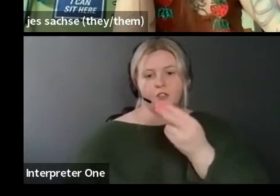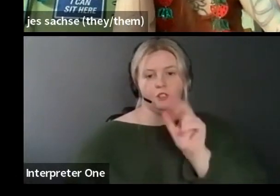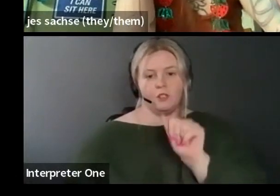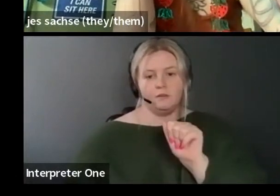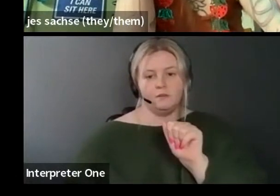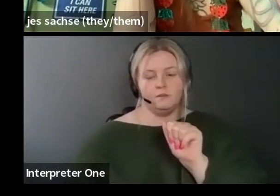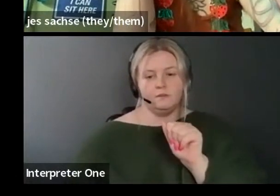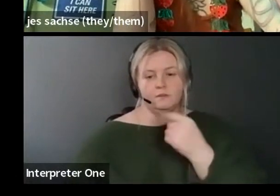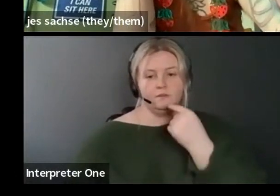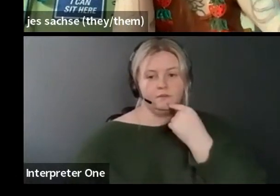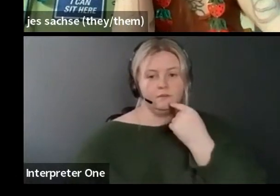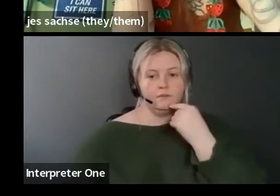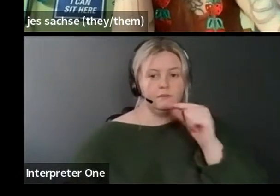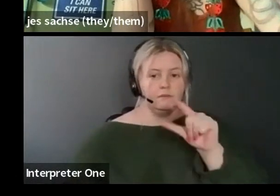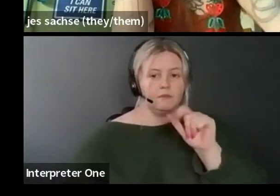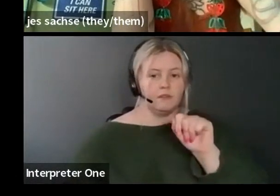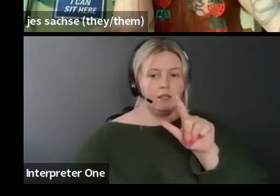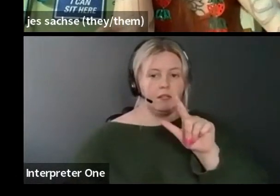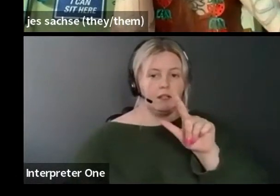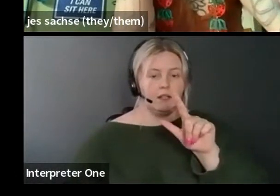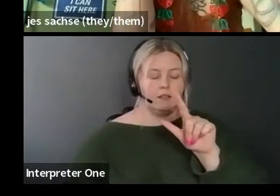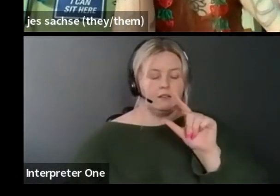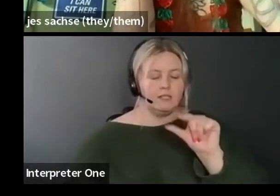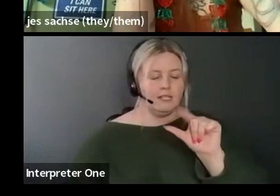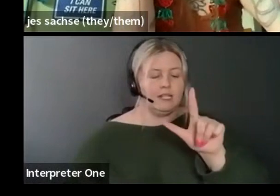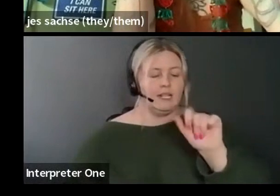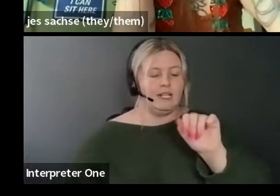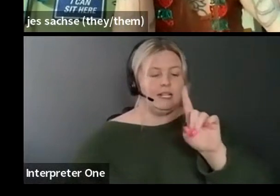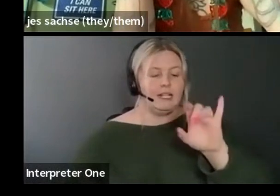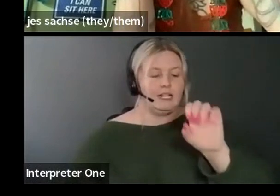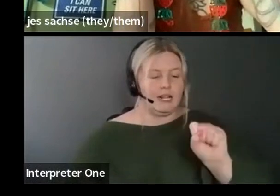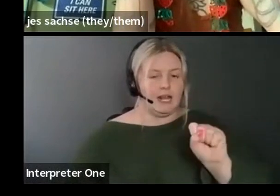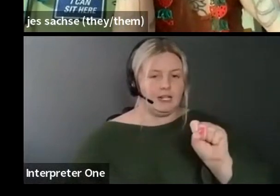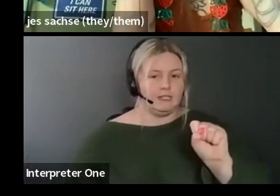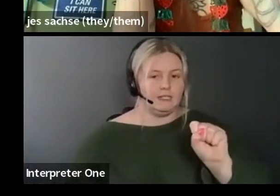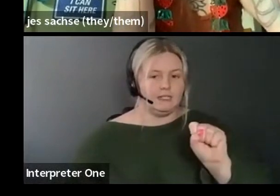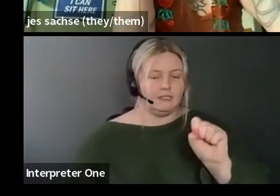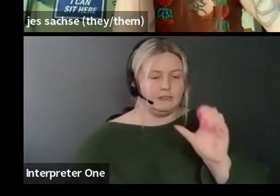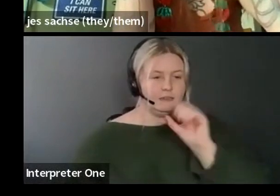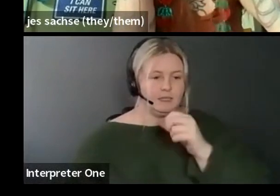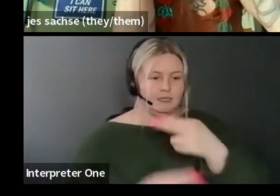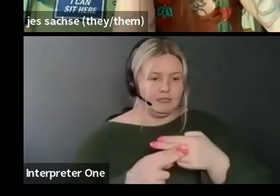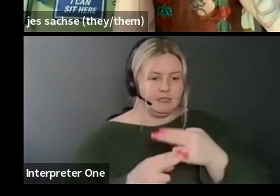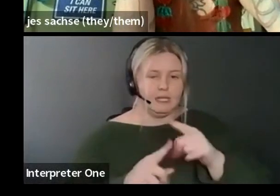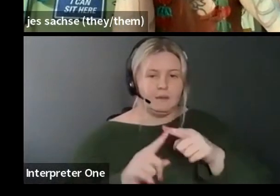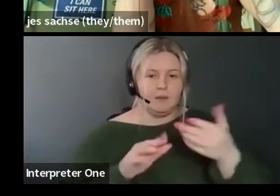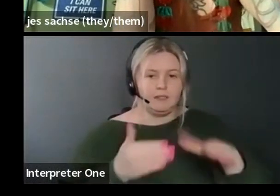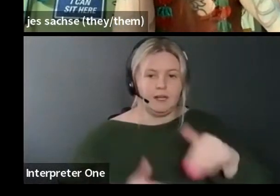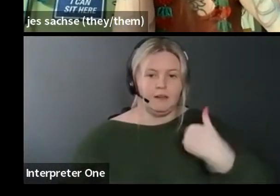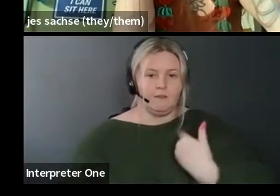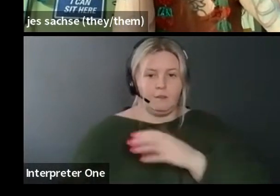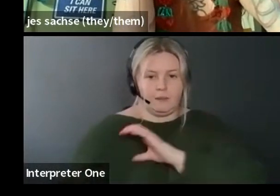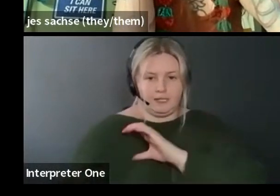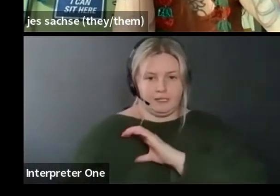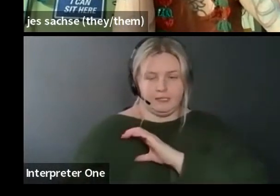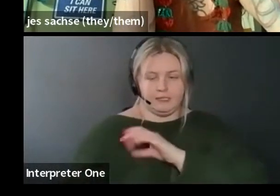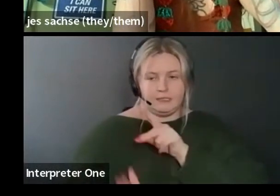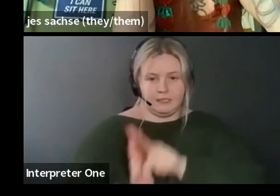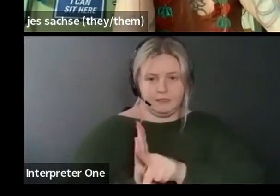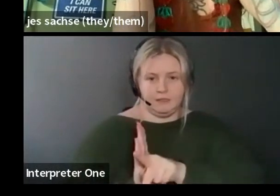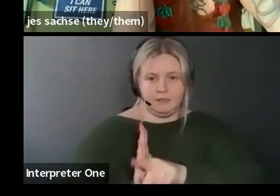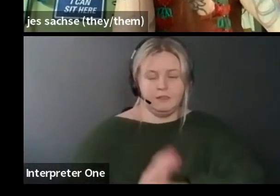Gladys Tolley, who's also Algonquin, who died on this territory, was killed by the police. I say